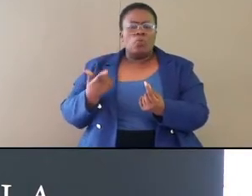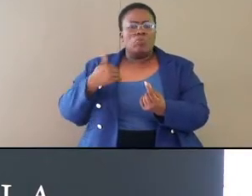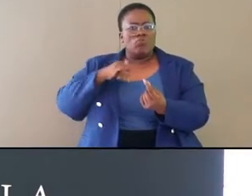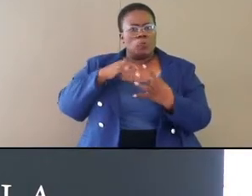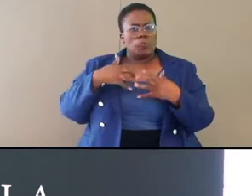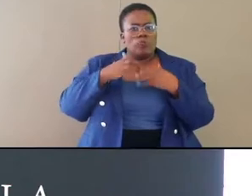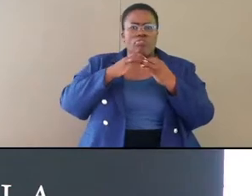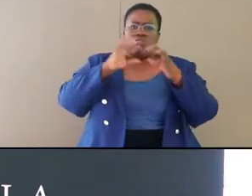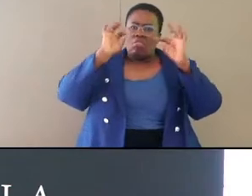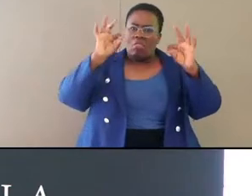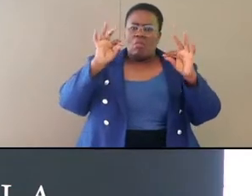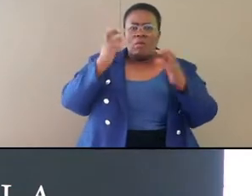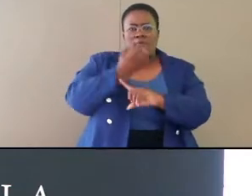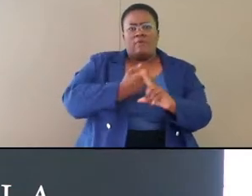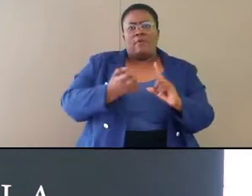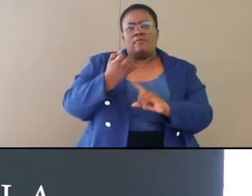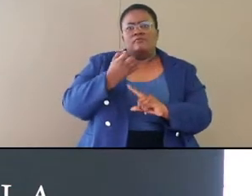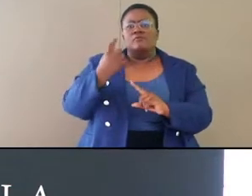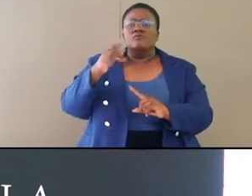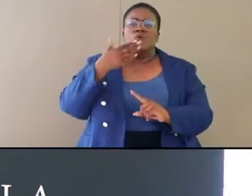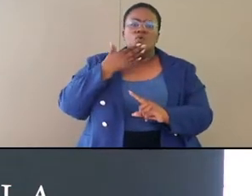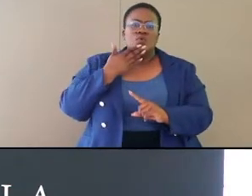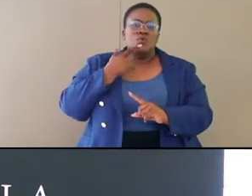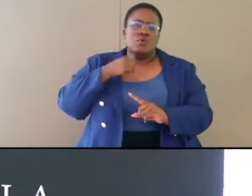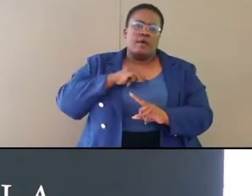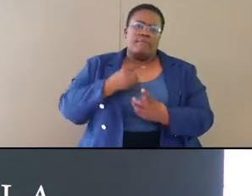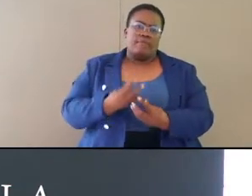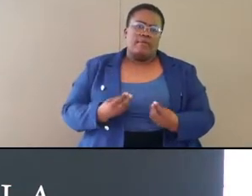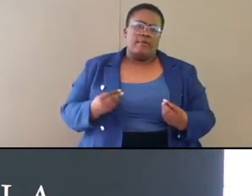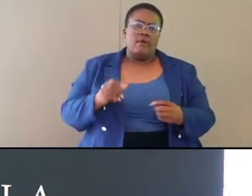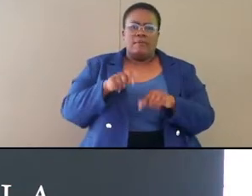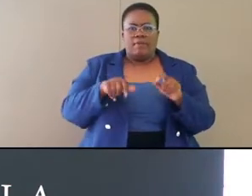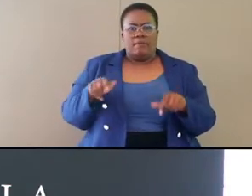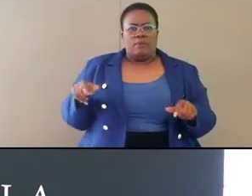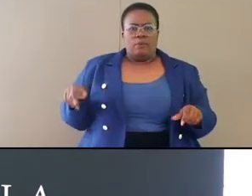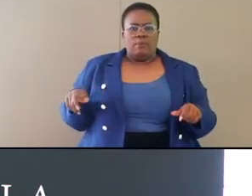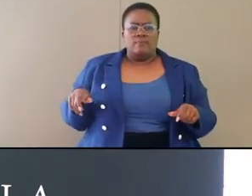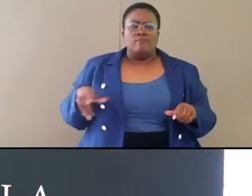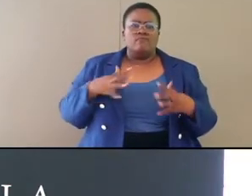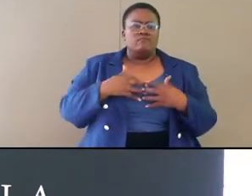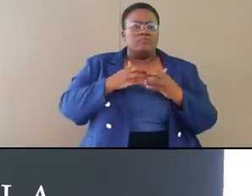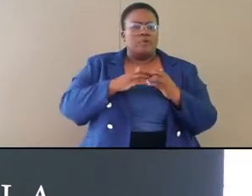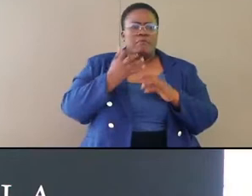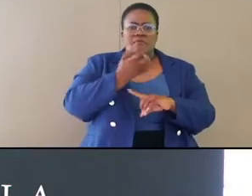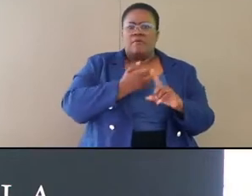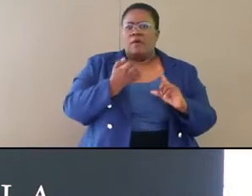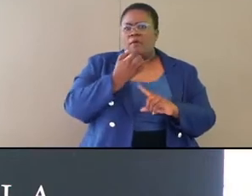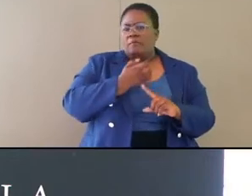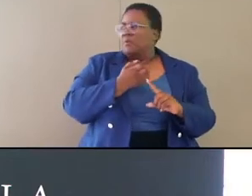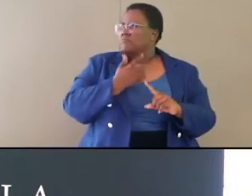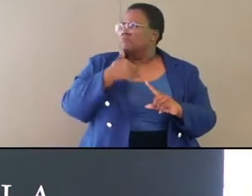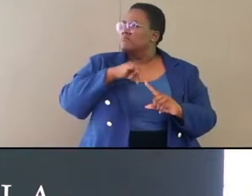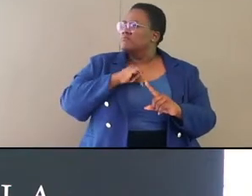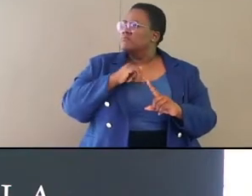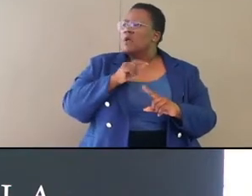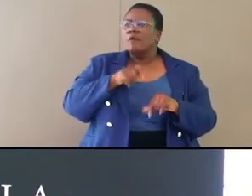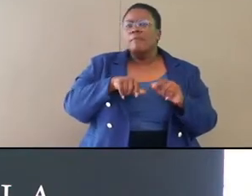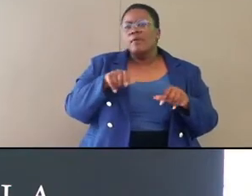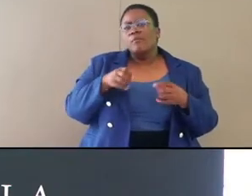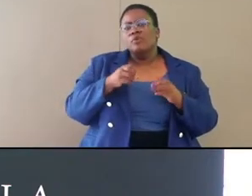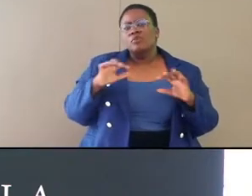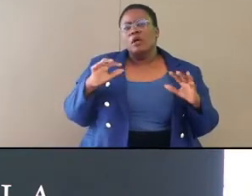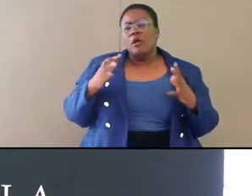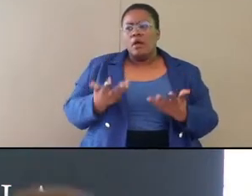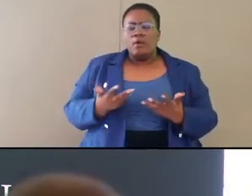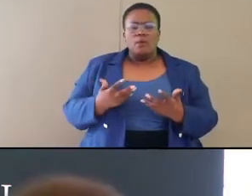conducive environment for our people period. And creating a conducive environment for our people is starting with